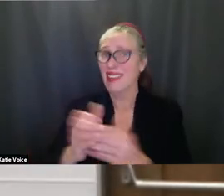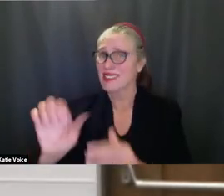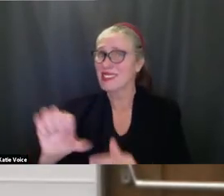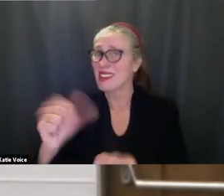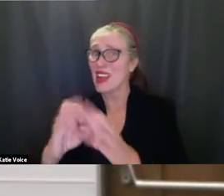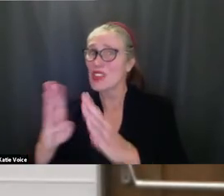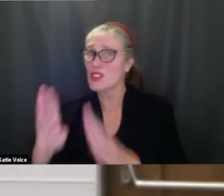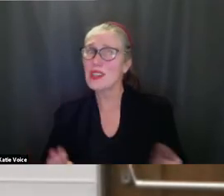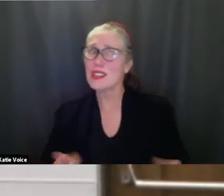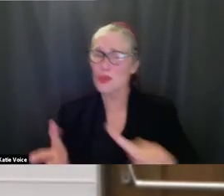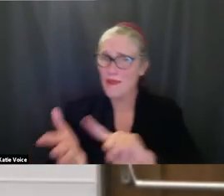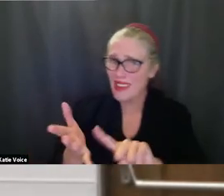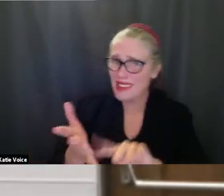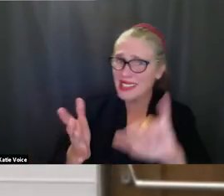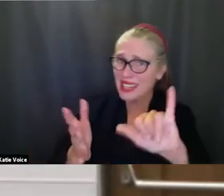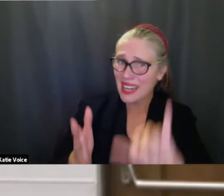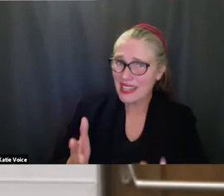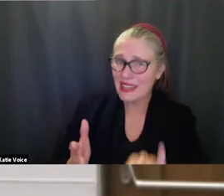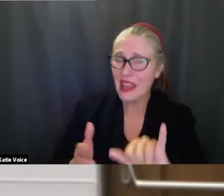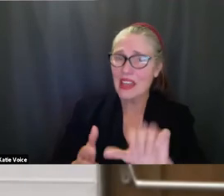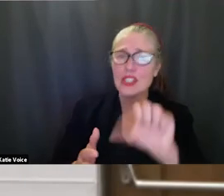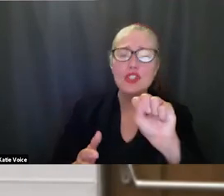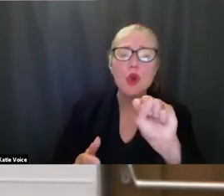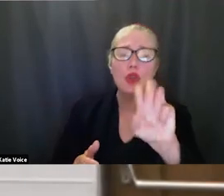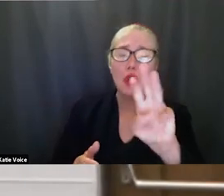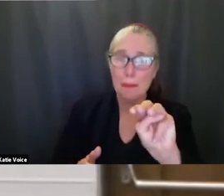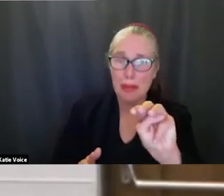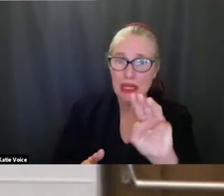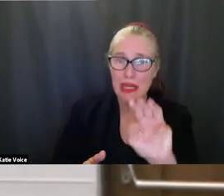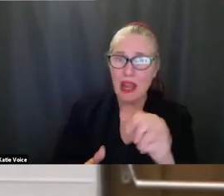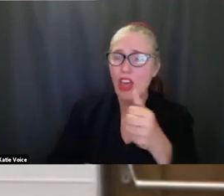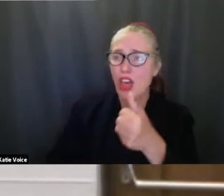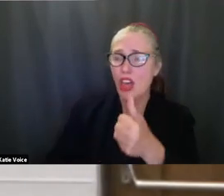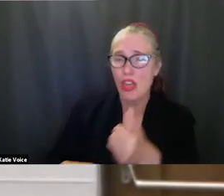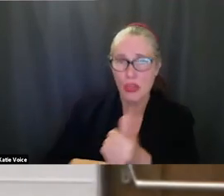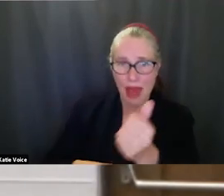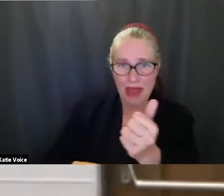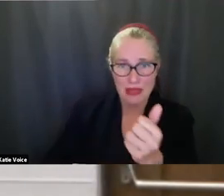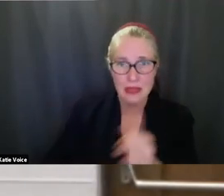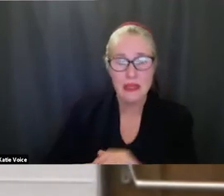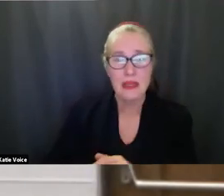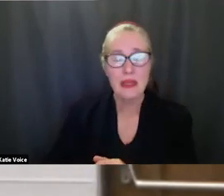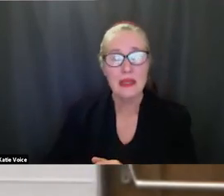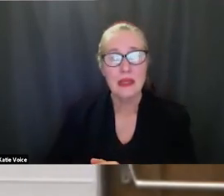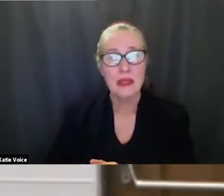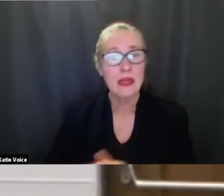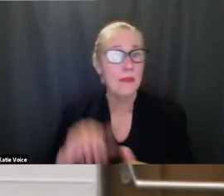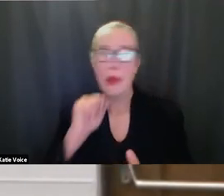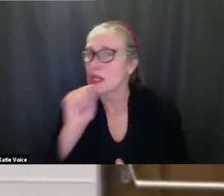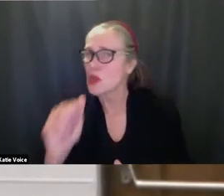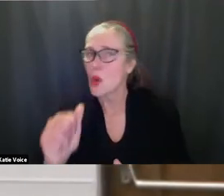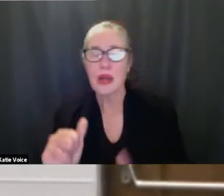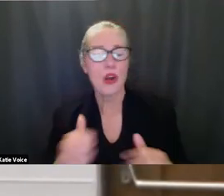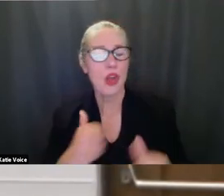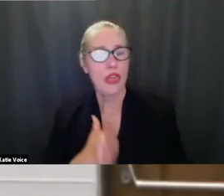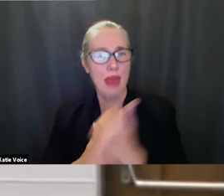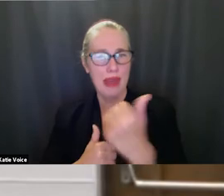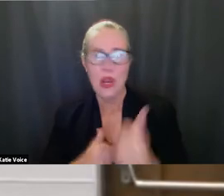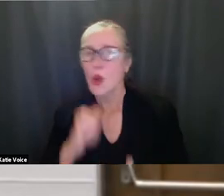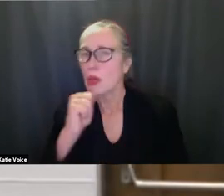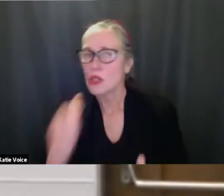so what's the current status we do not have a signed contract at this time